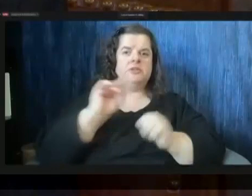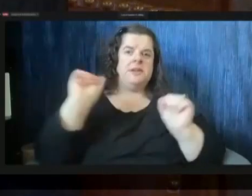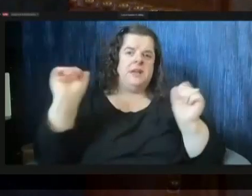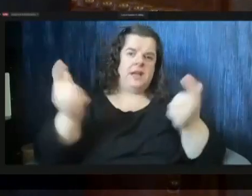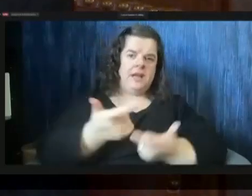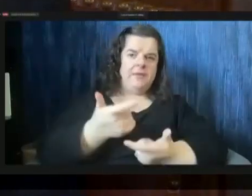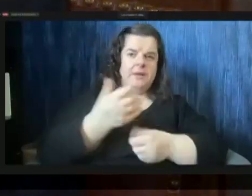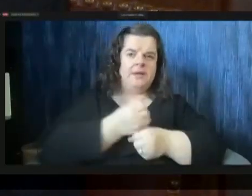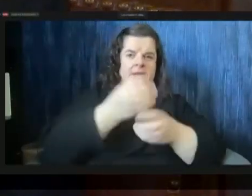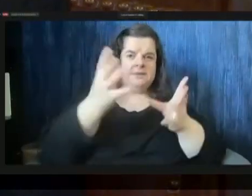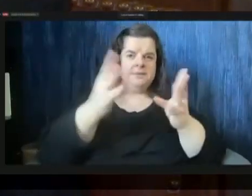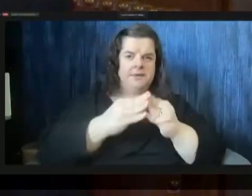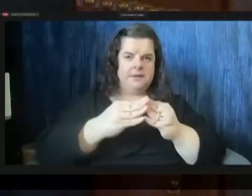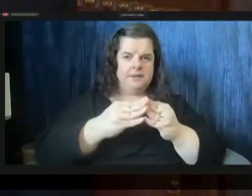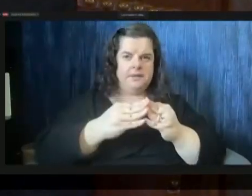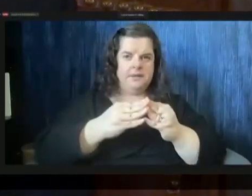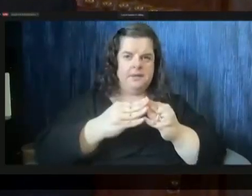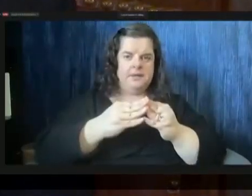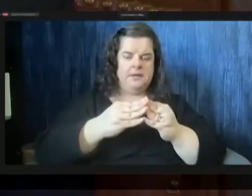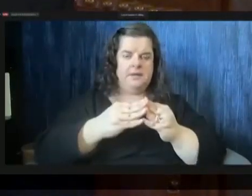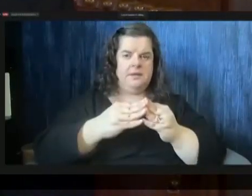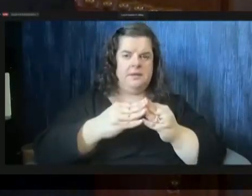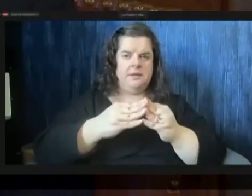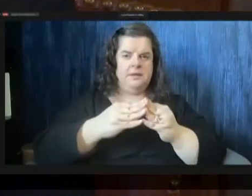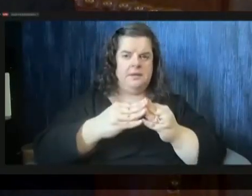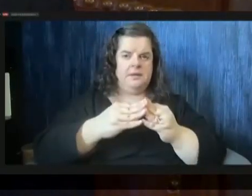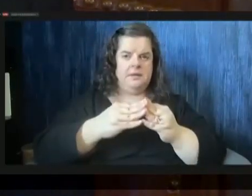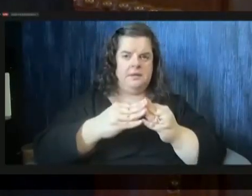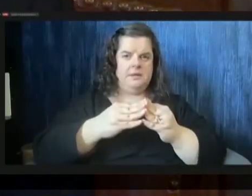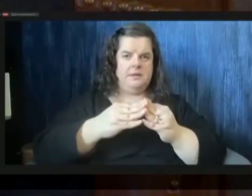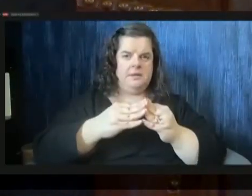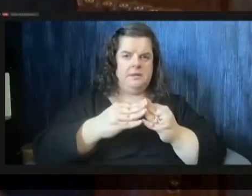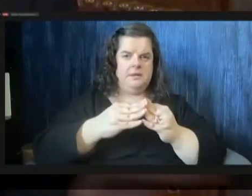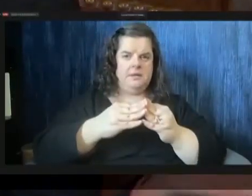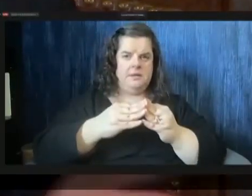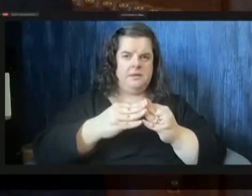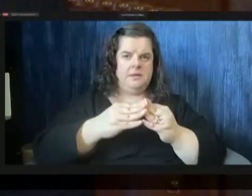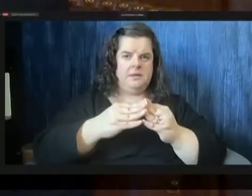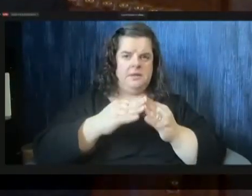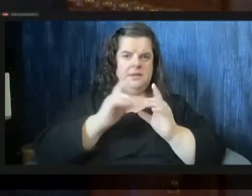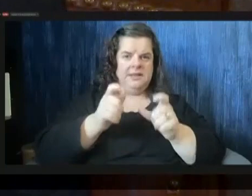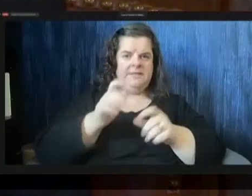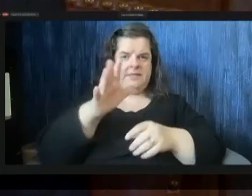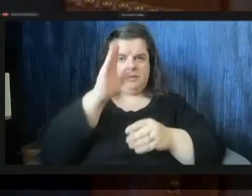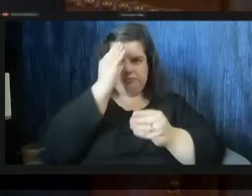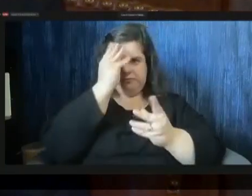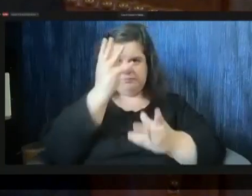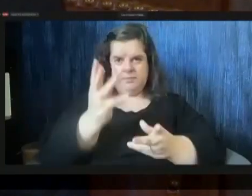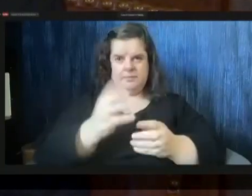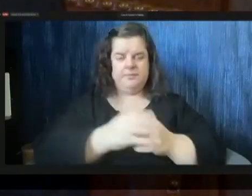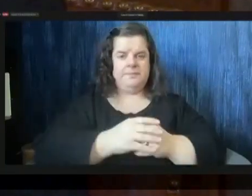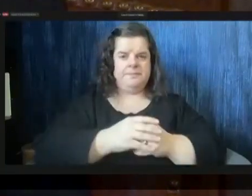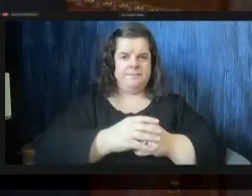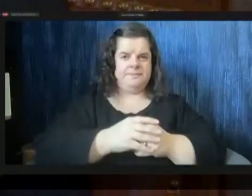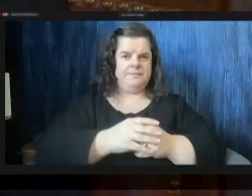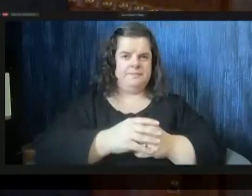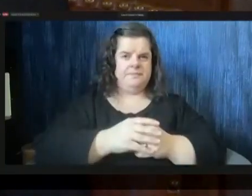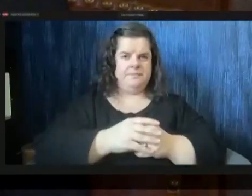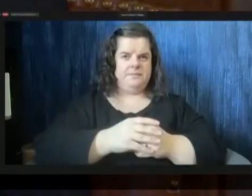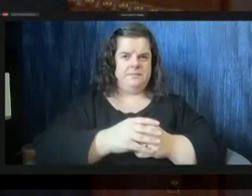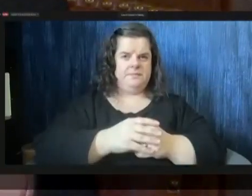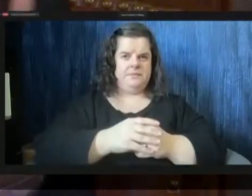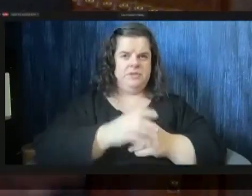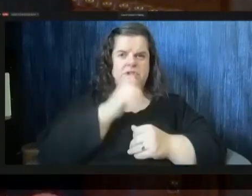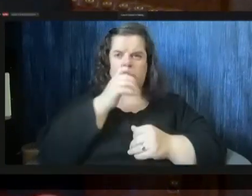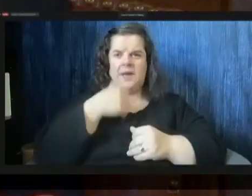gets a meeting, right? Everybody gets to give their input. So that's, I guess I don't have